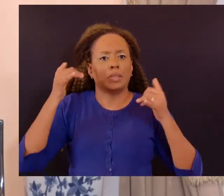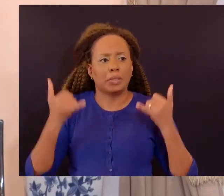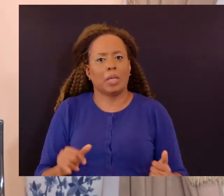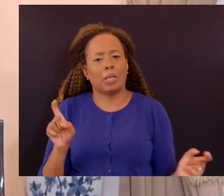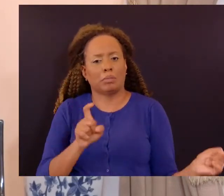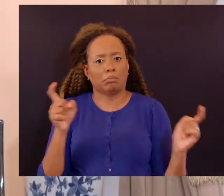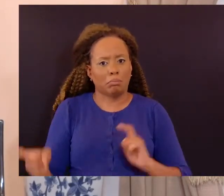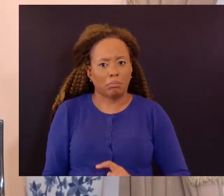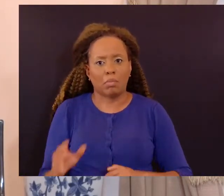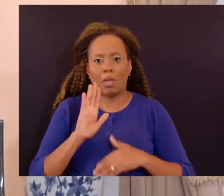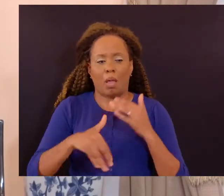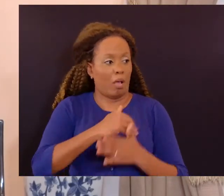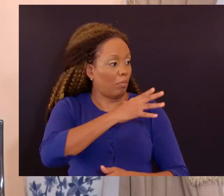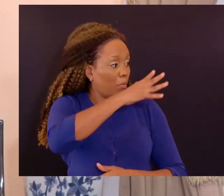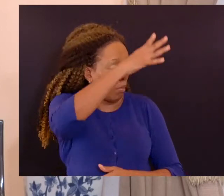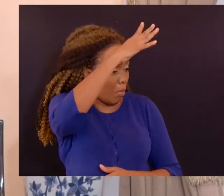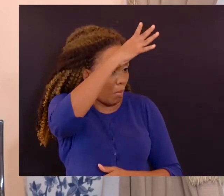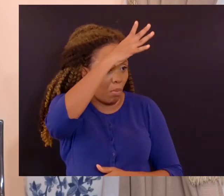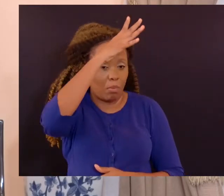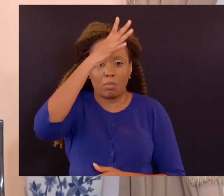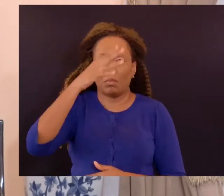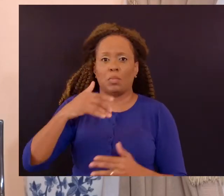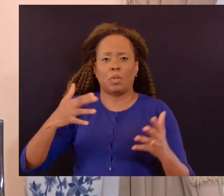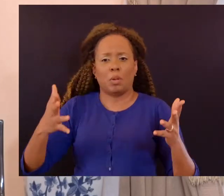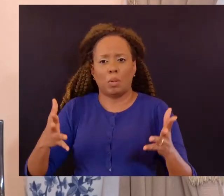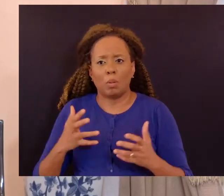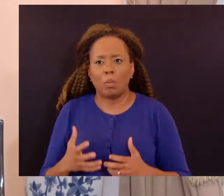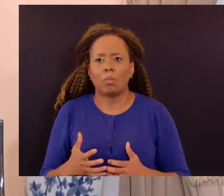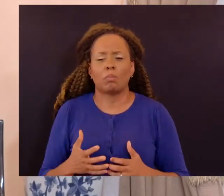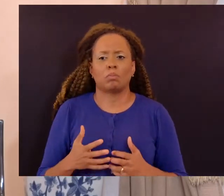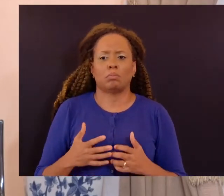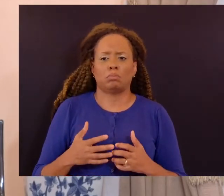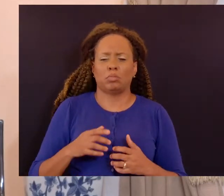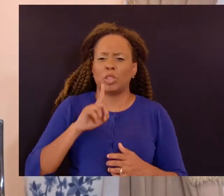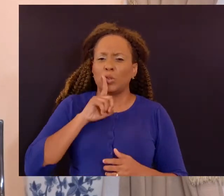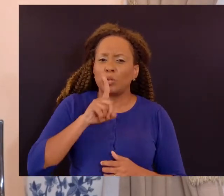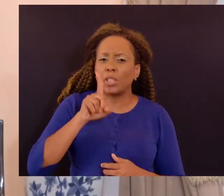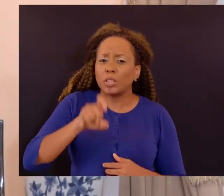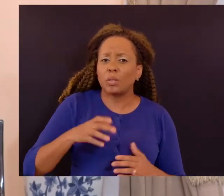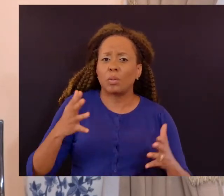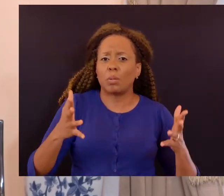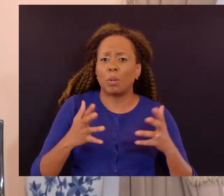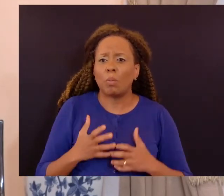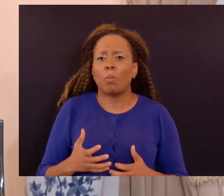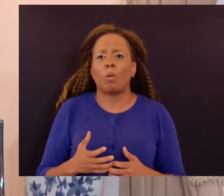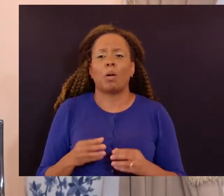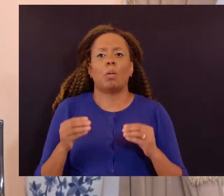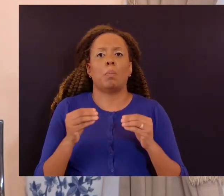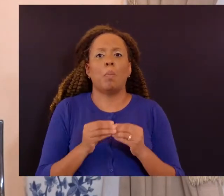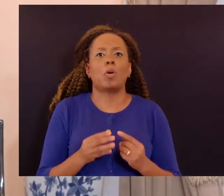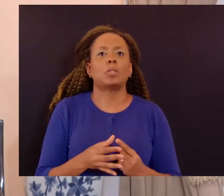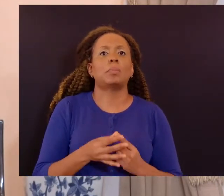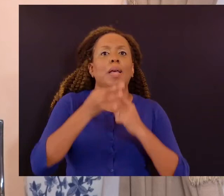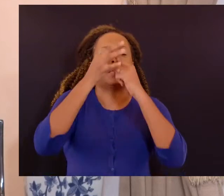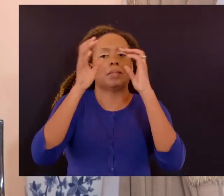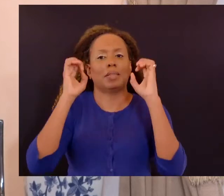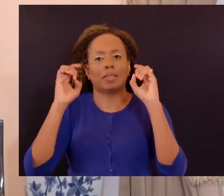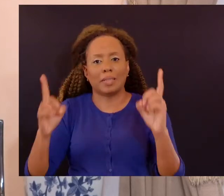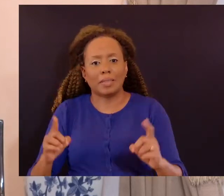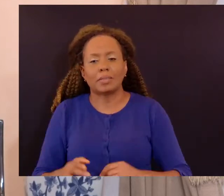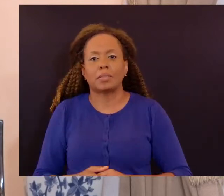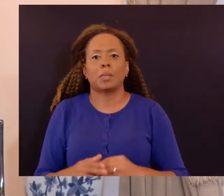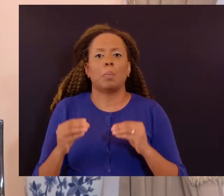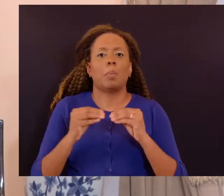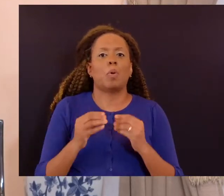Every parent should be pushing for some level of remediation at our schools. Every teacher should be pushing for it, and every principal